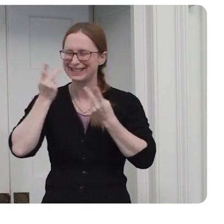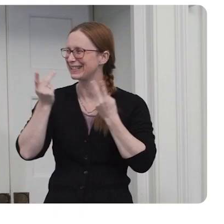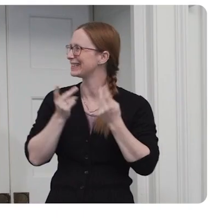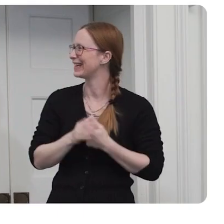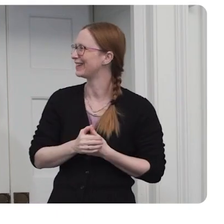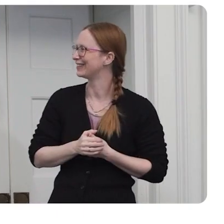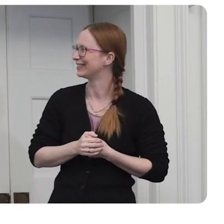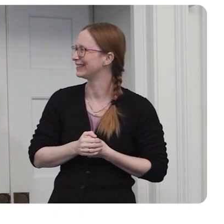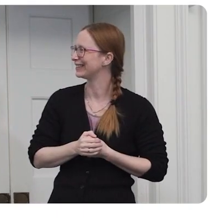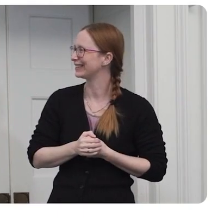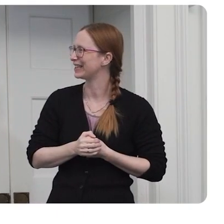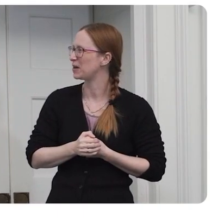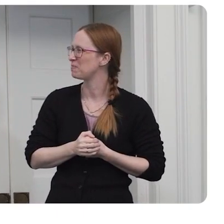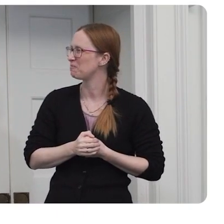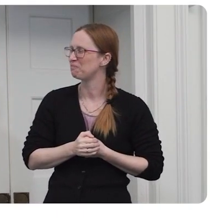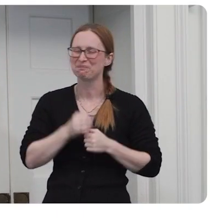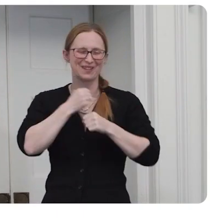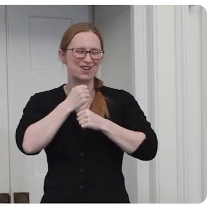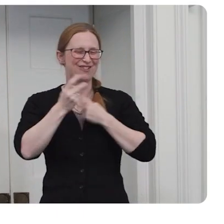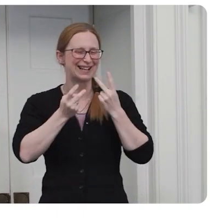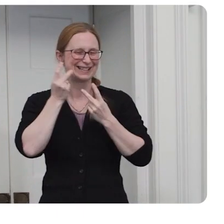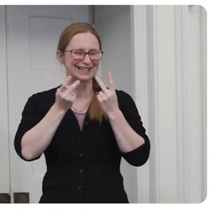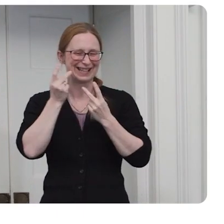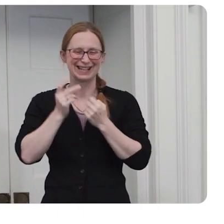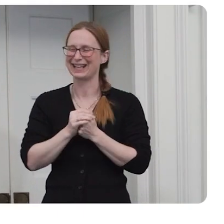Amazing Grace, so sweet the sound.